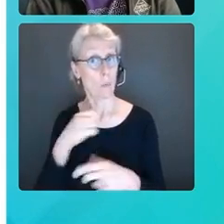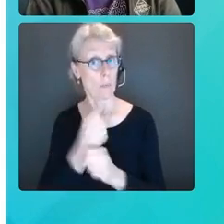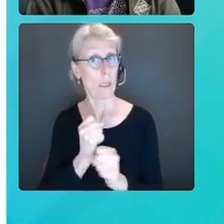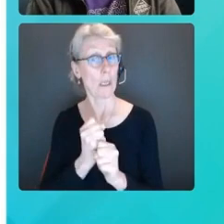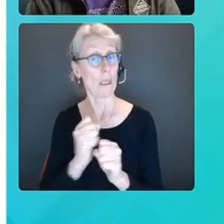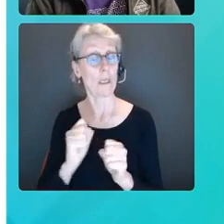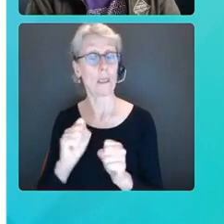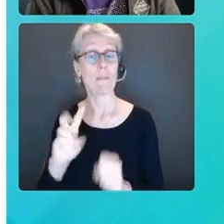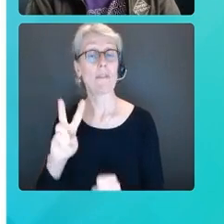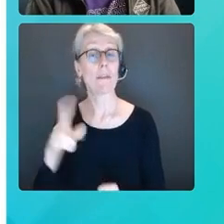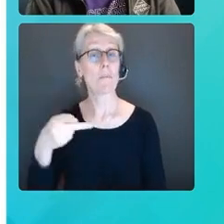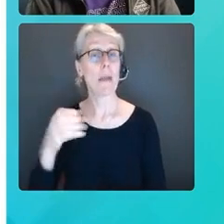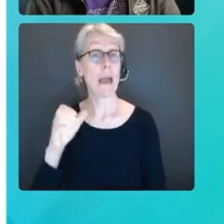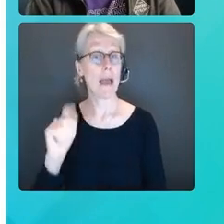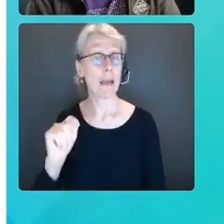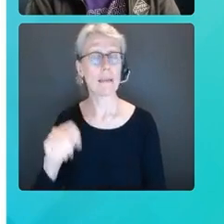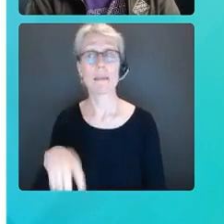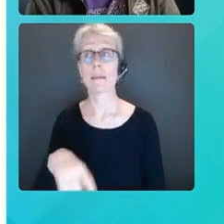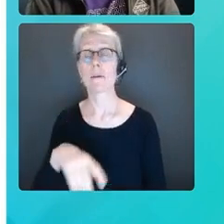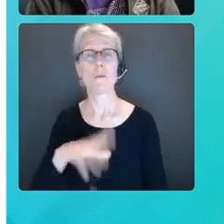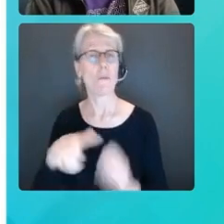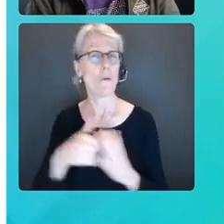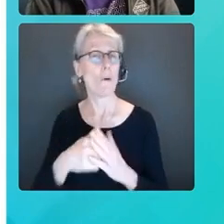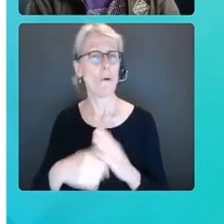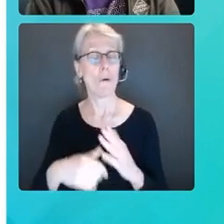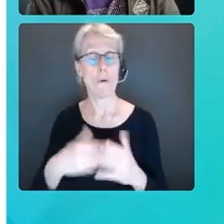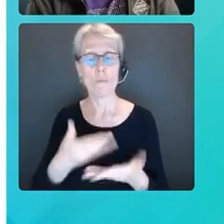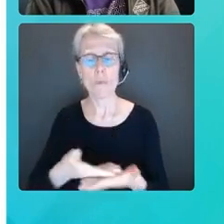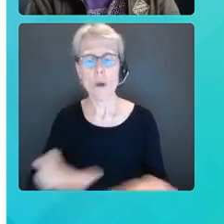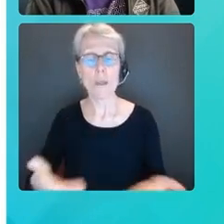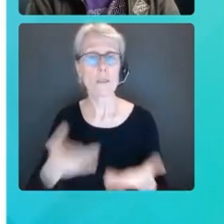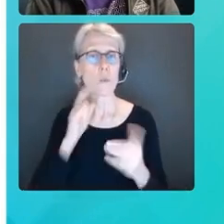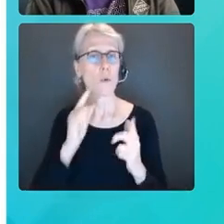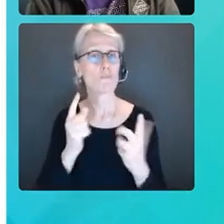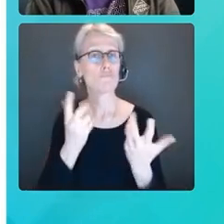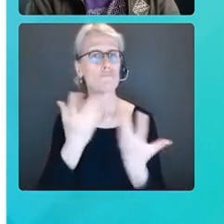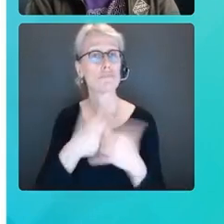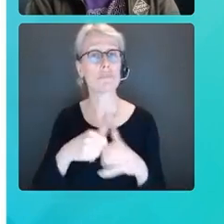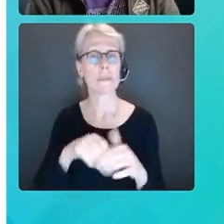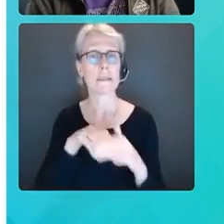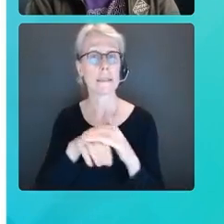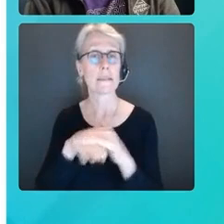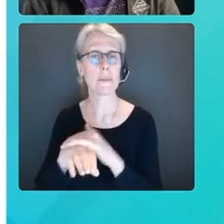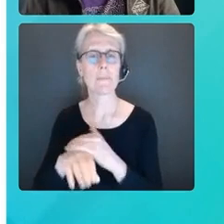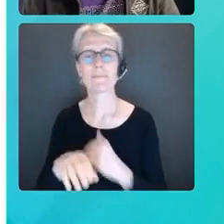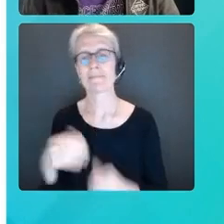and do accessibility testing and make all of our products accessible. Somebody actually asked a question in